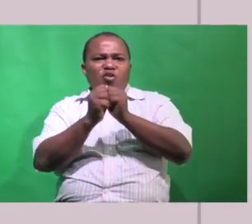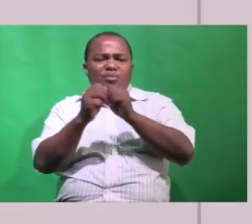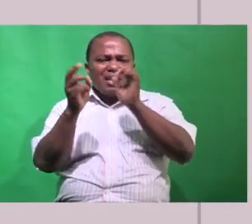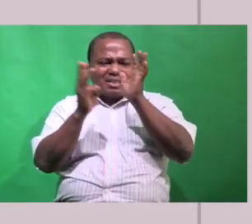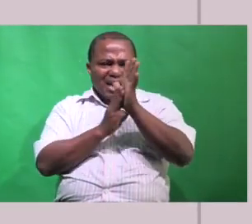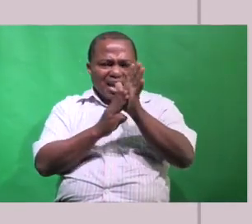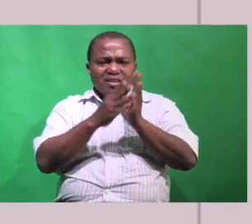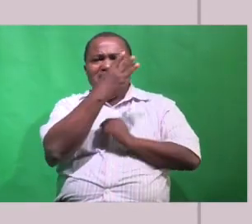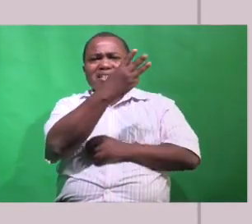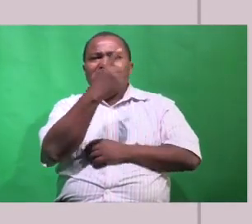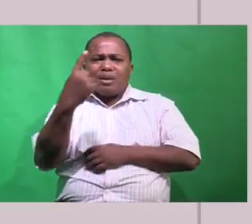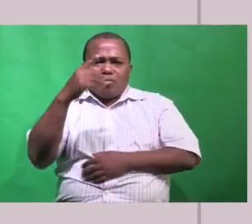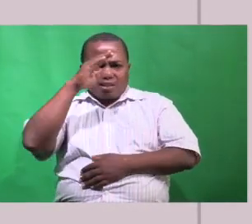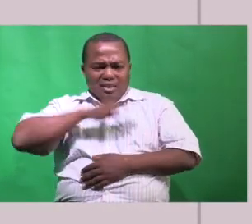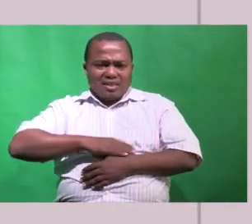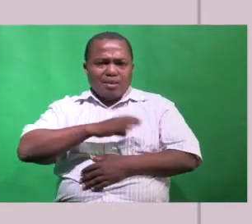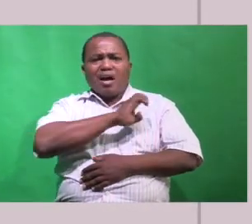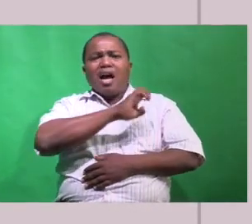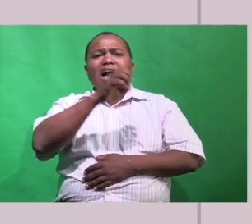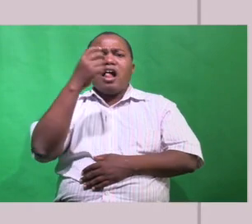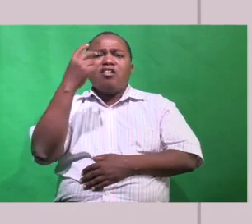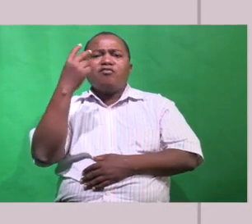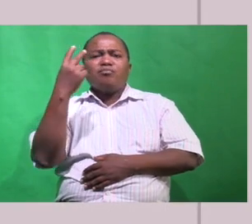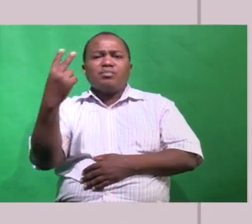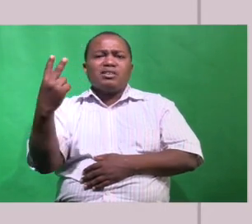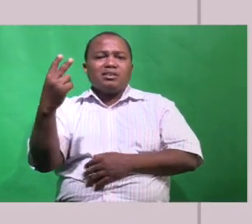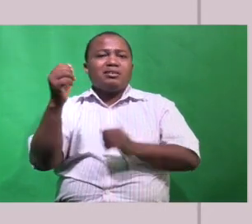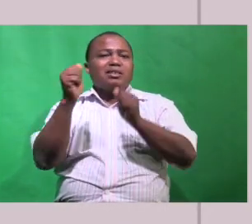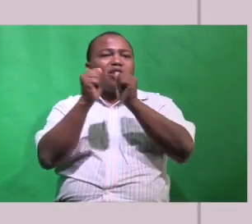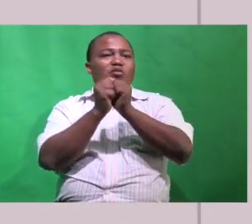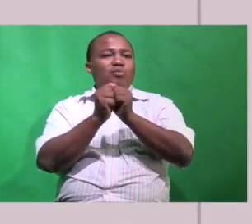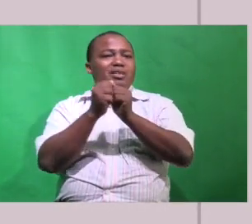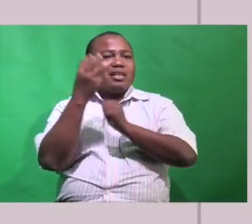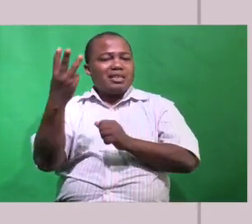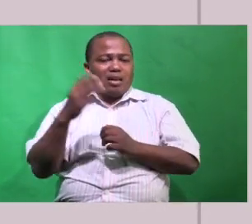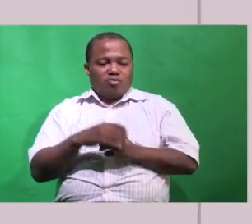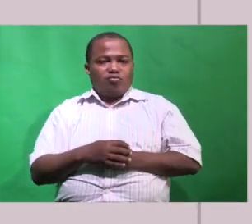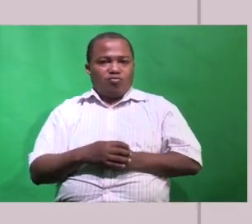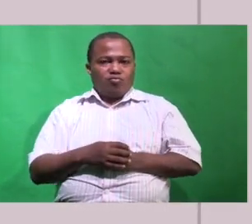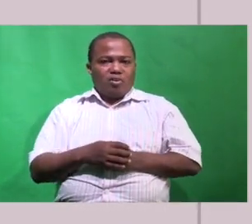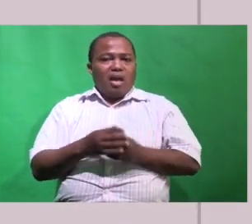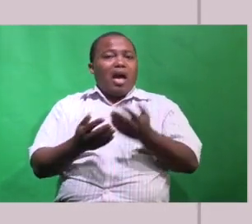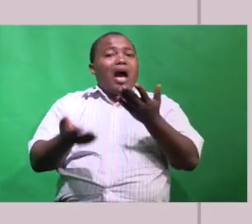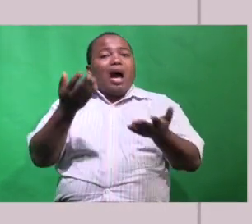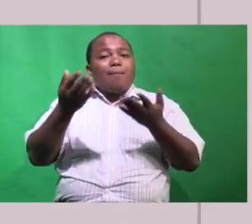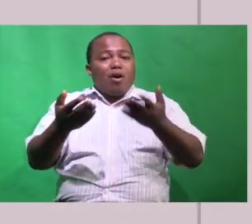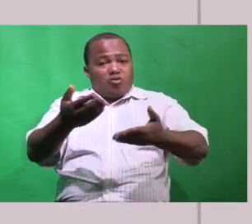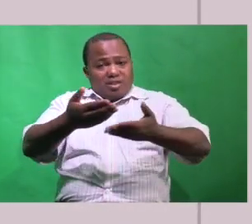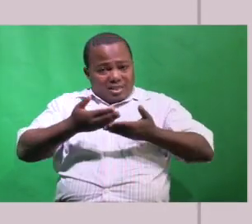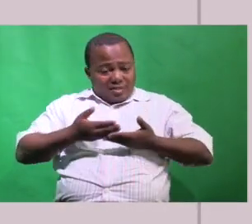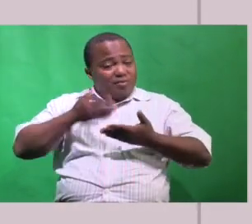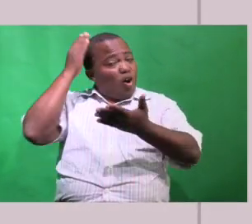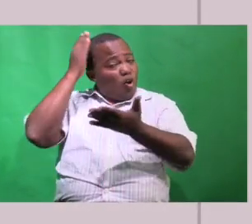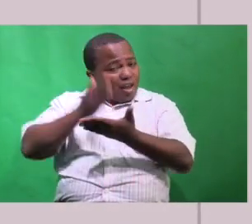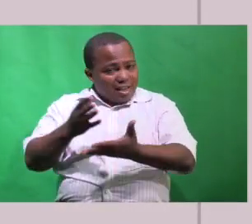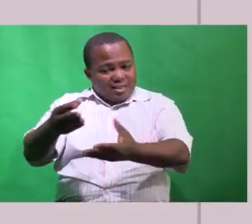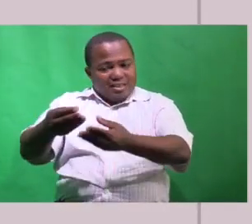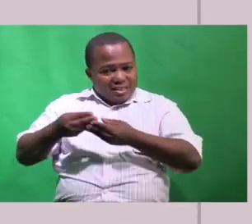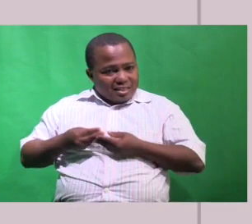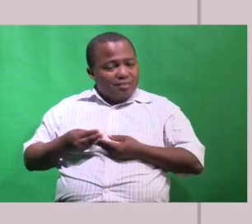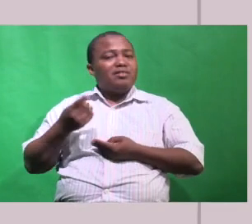31st December 2013. The amount received or cash received: